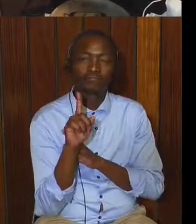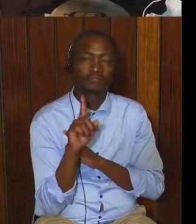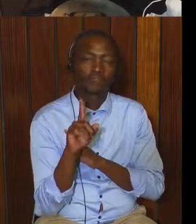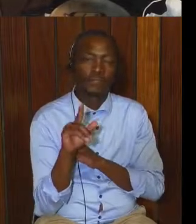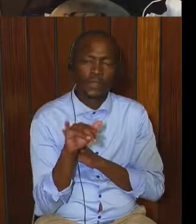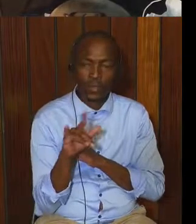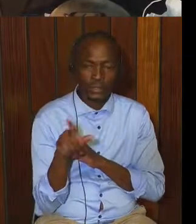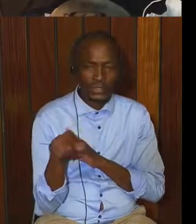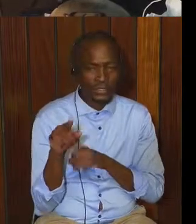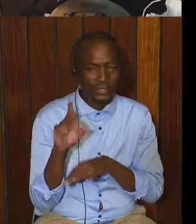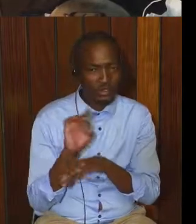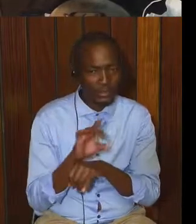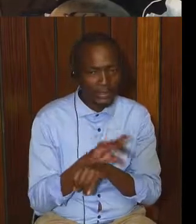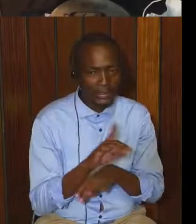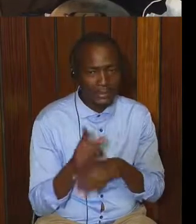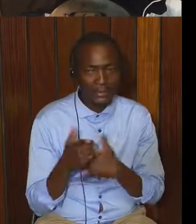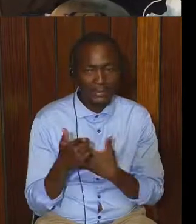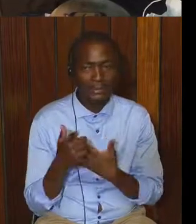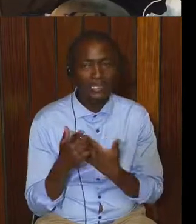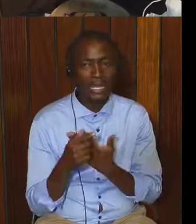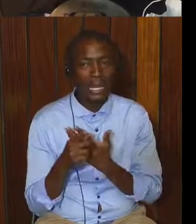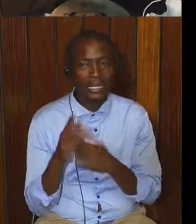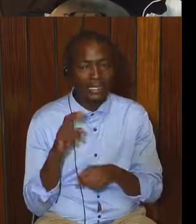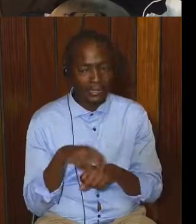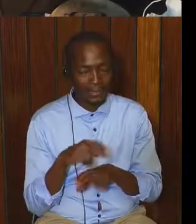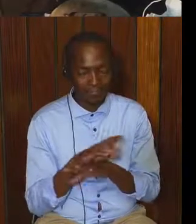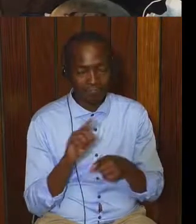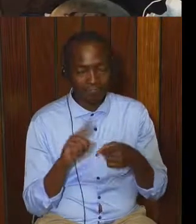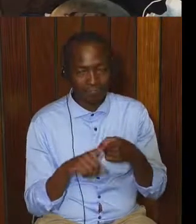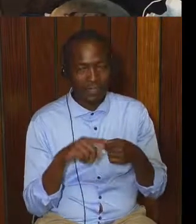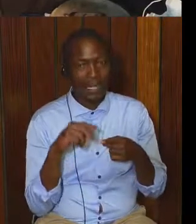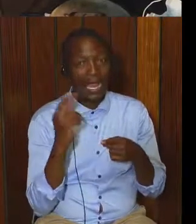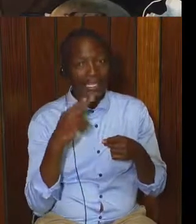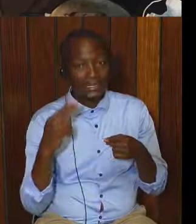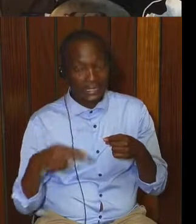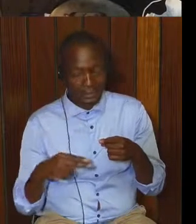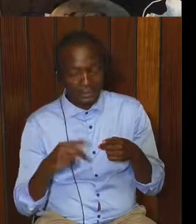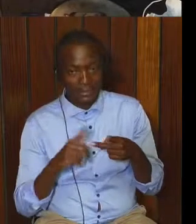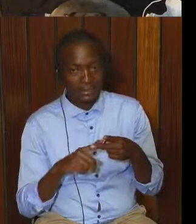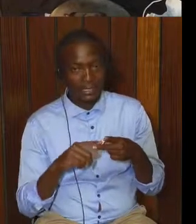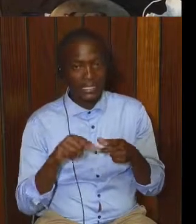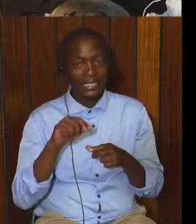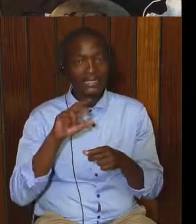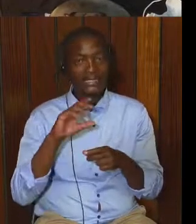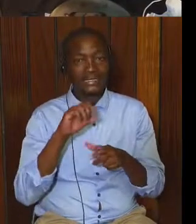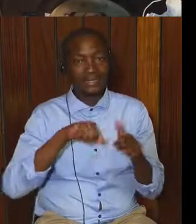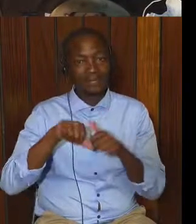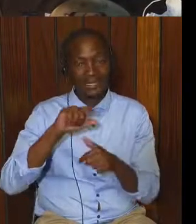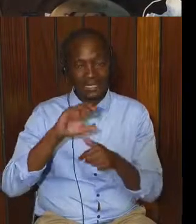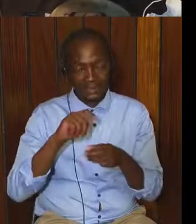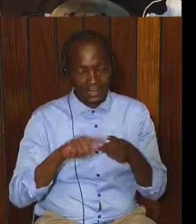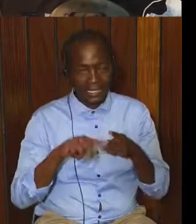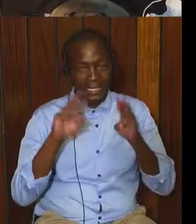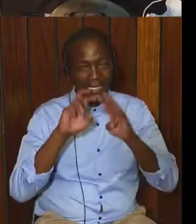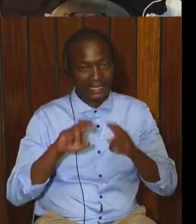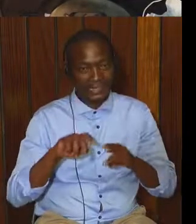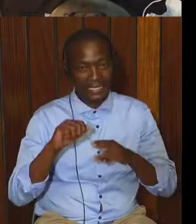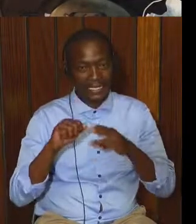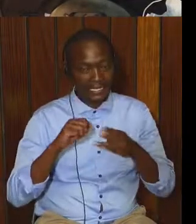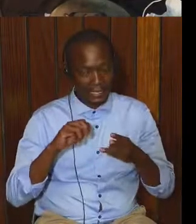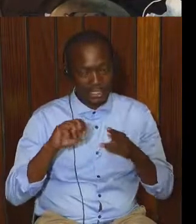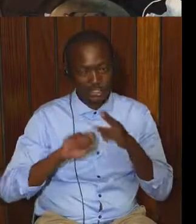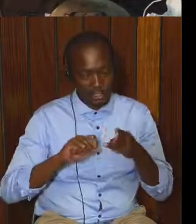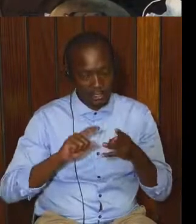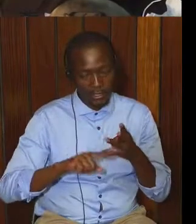which consultants are required. I'll give a few: architect, civil engineer, electrical engineer, structural